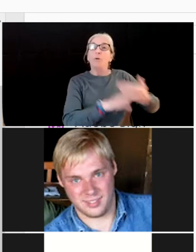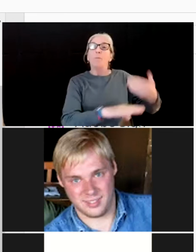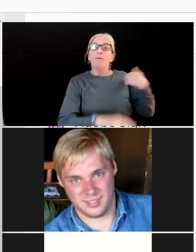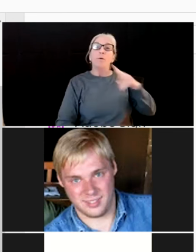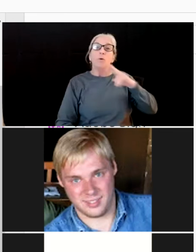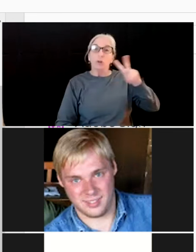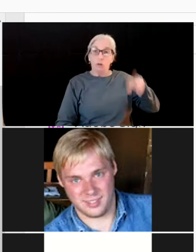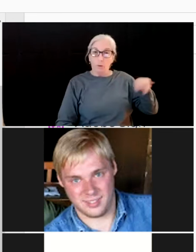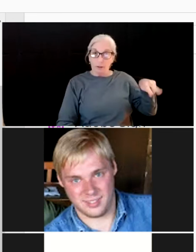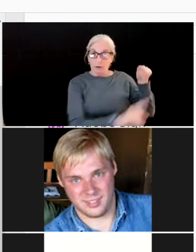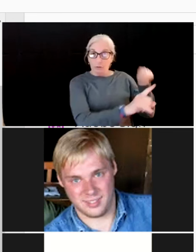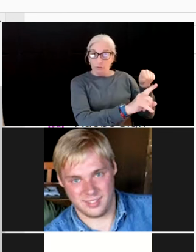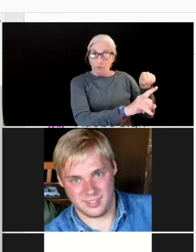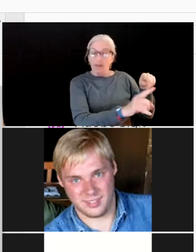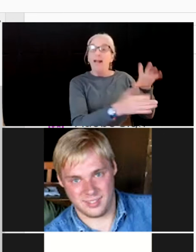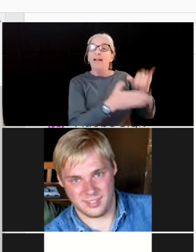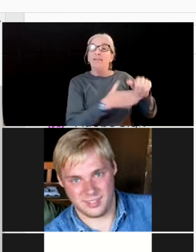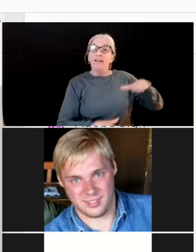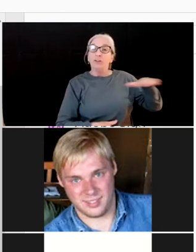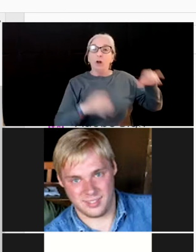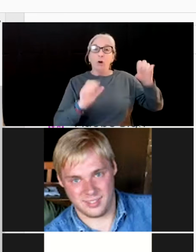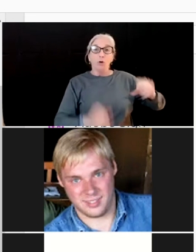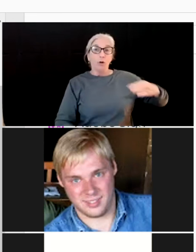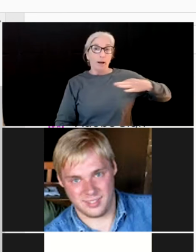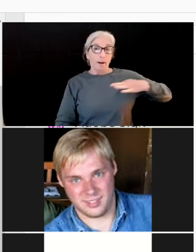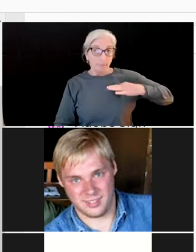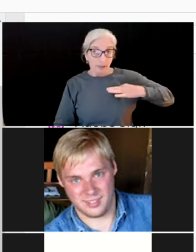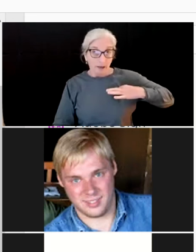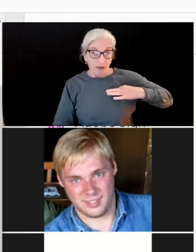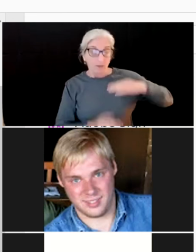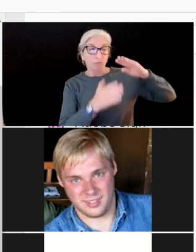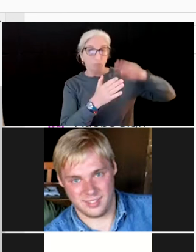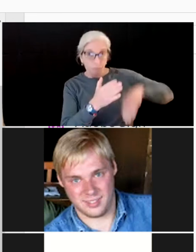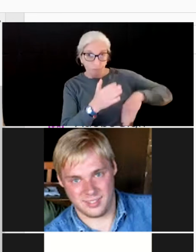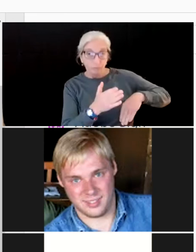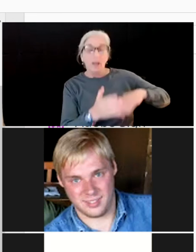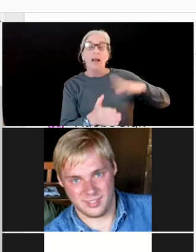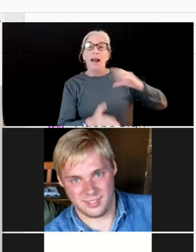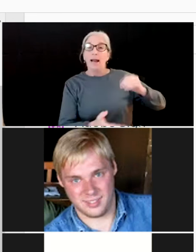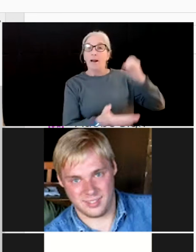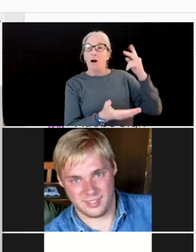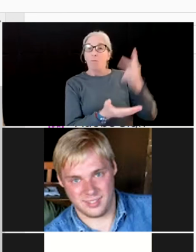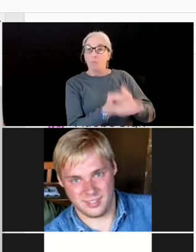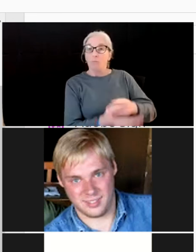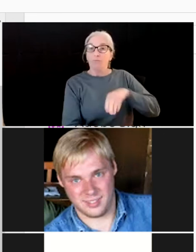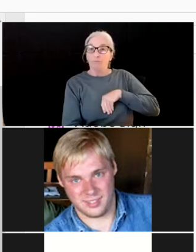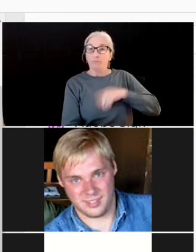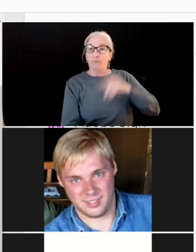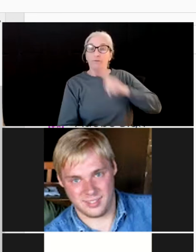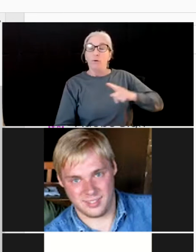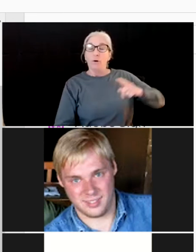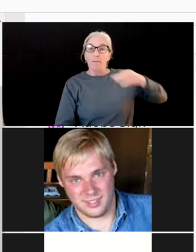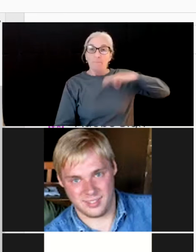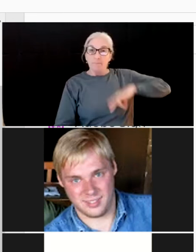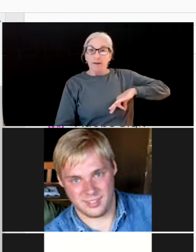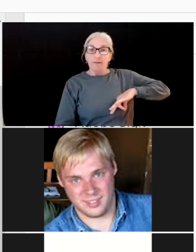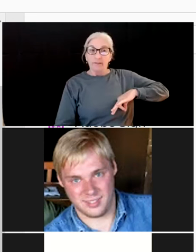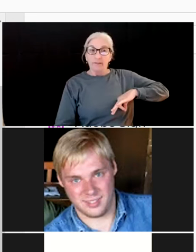could potentially apply for and be approved for benefits based on the child's disability on that parent's